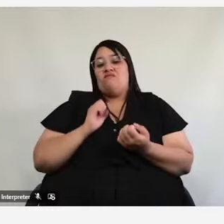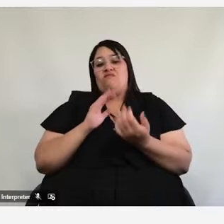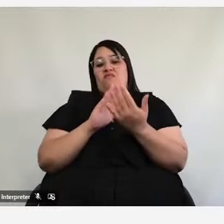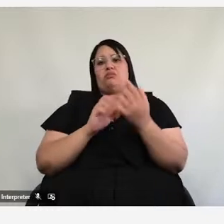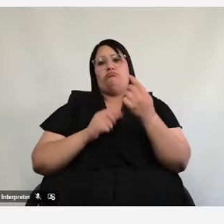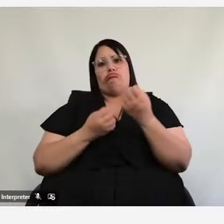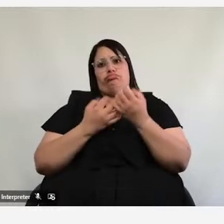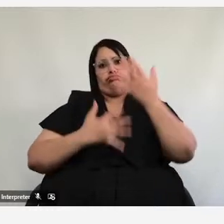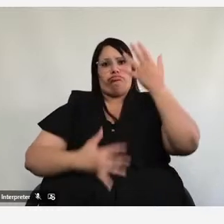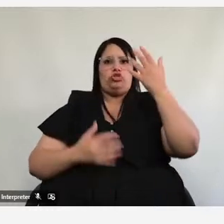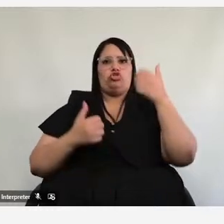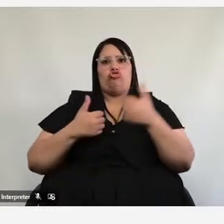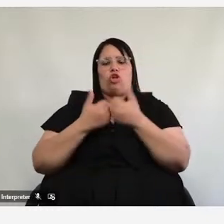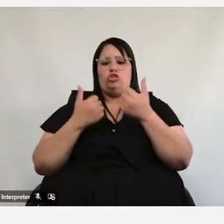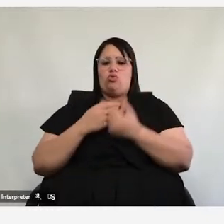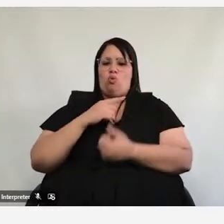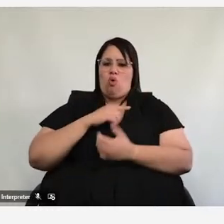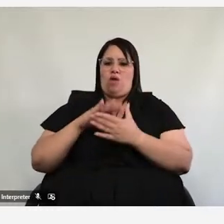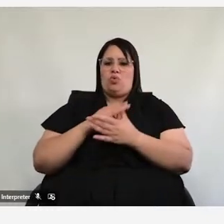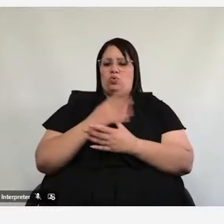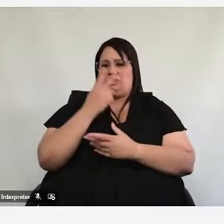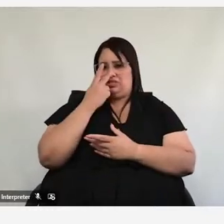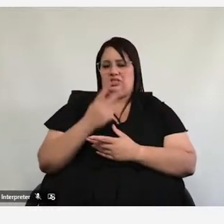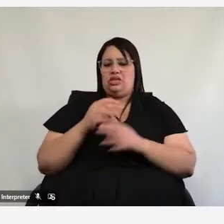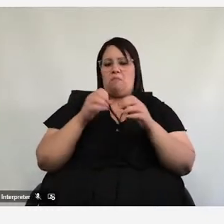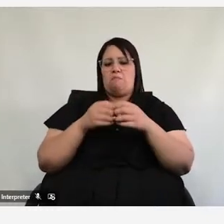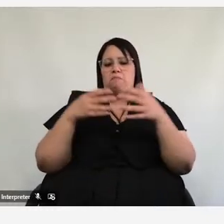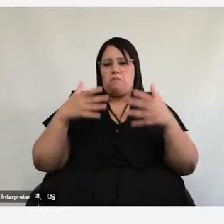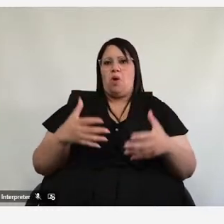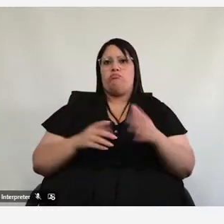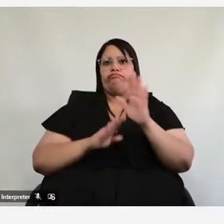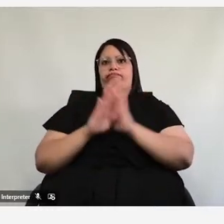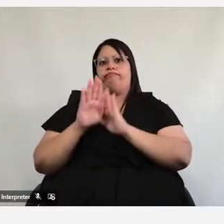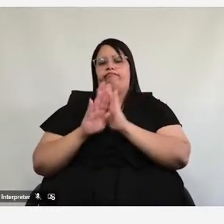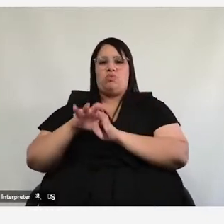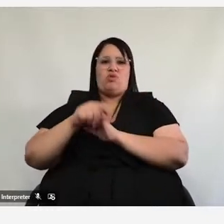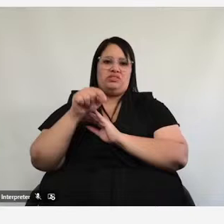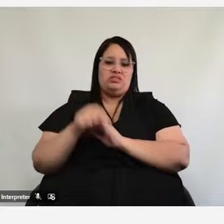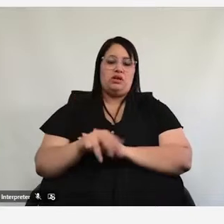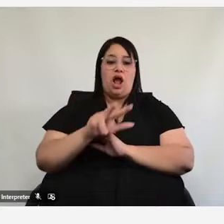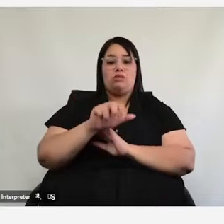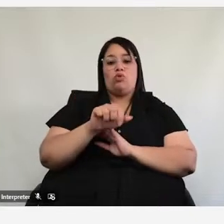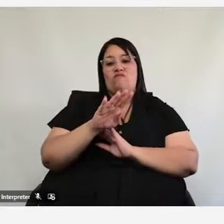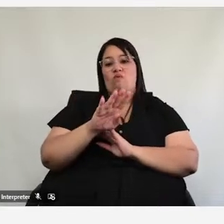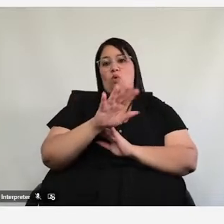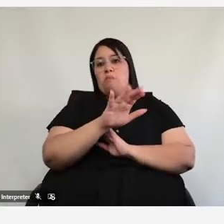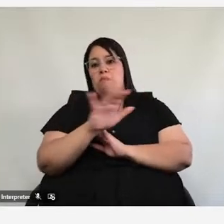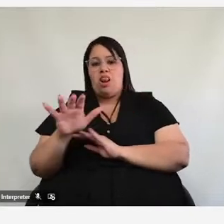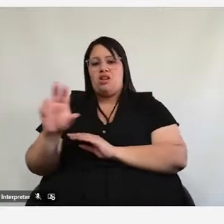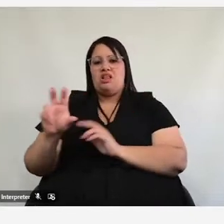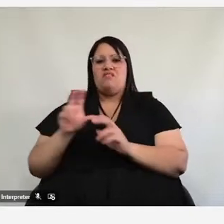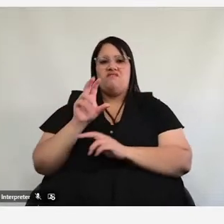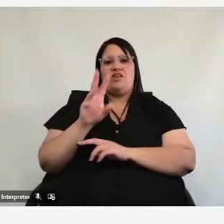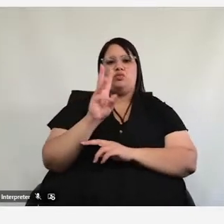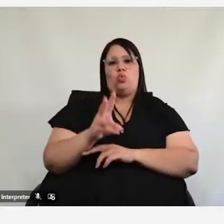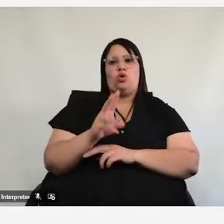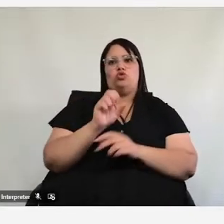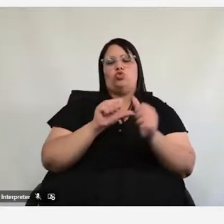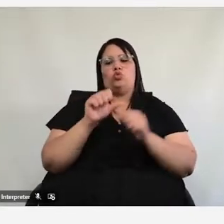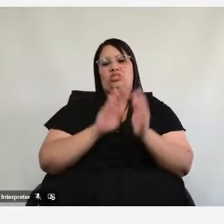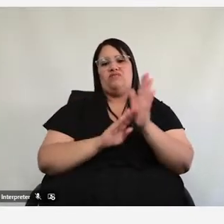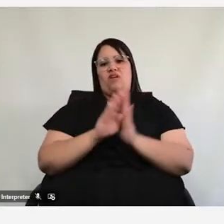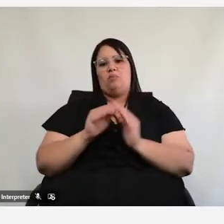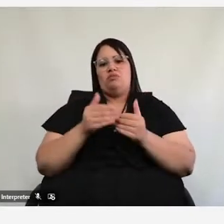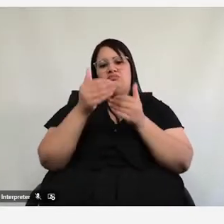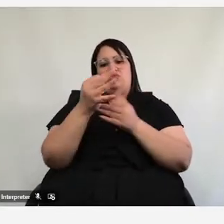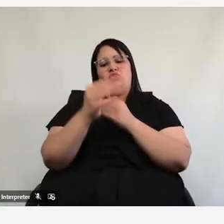facing several challenges due to increasing populations in the province, 8.4 billion will be invested in social development over the